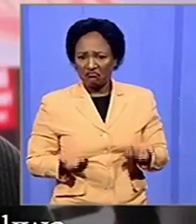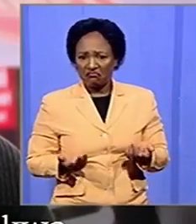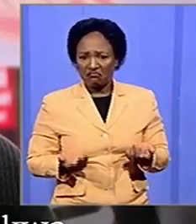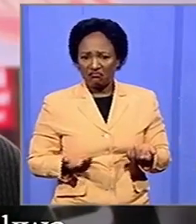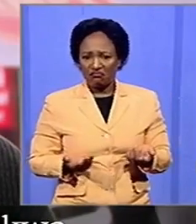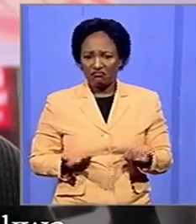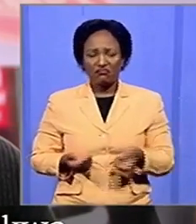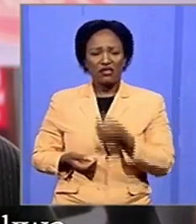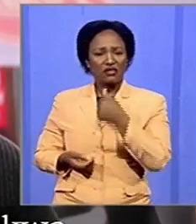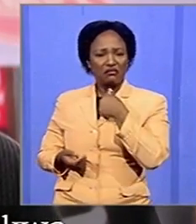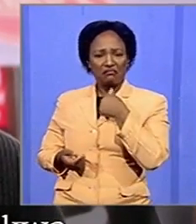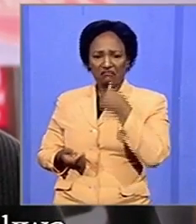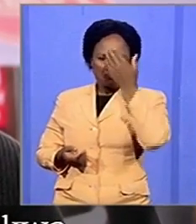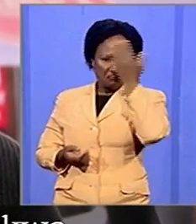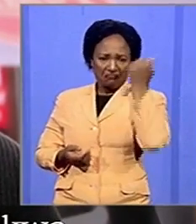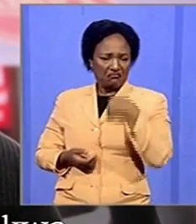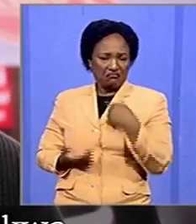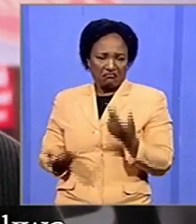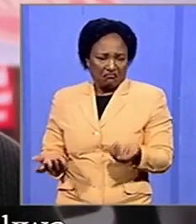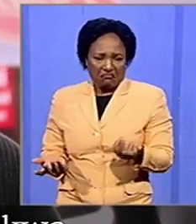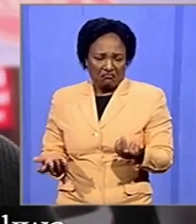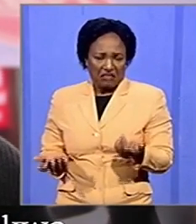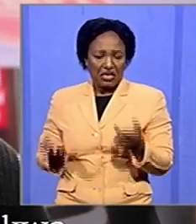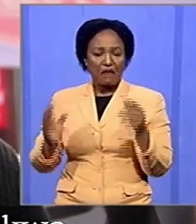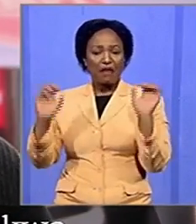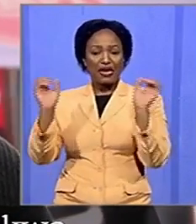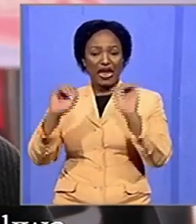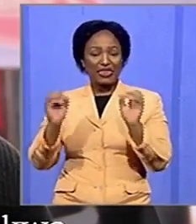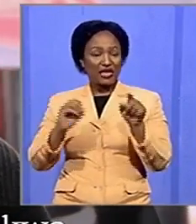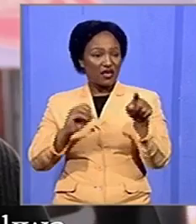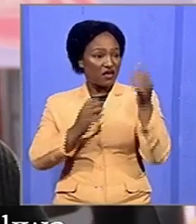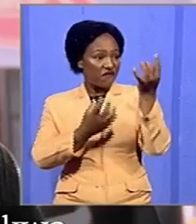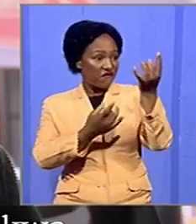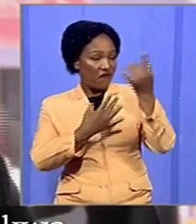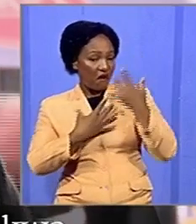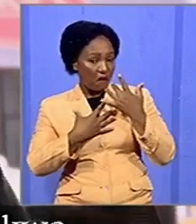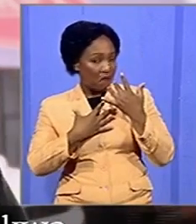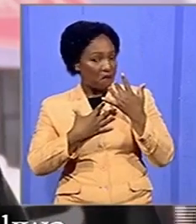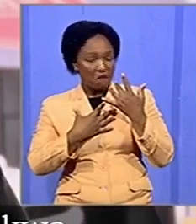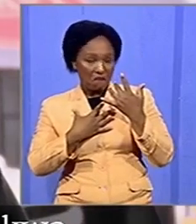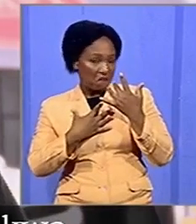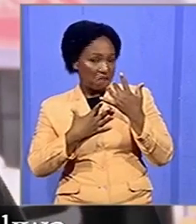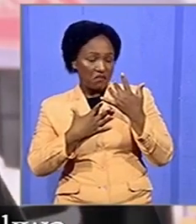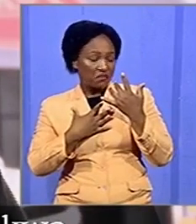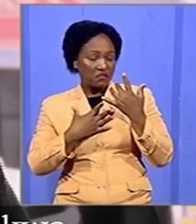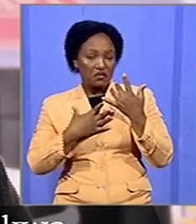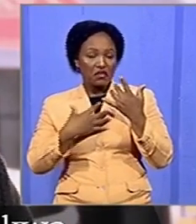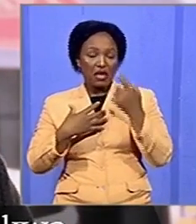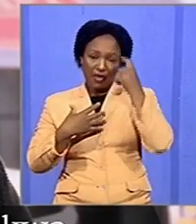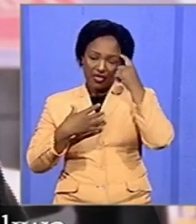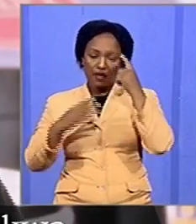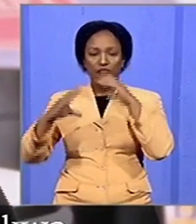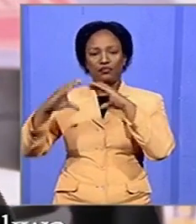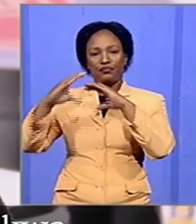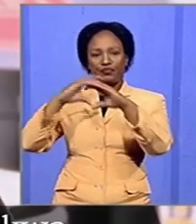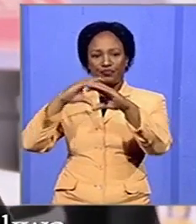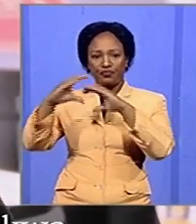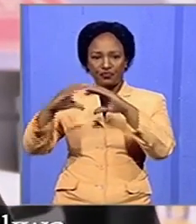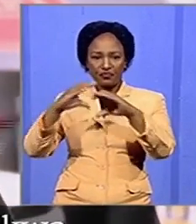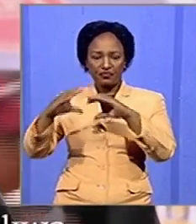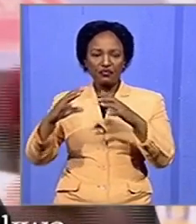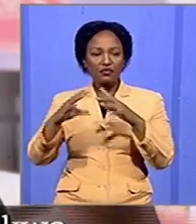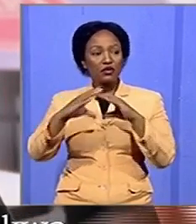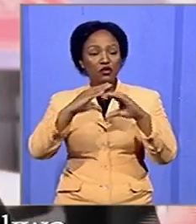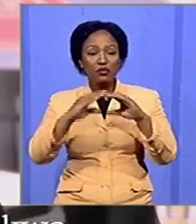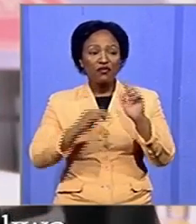I have no idea about it and nothing that I was informed about. I think the communication is very not communicated